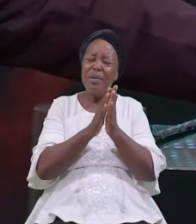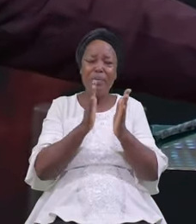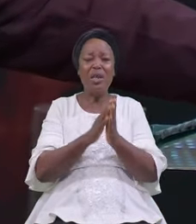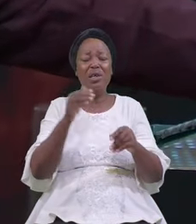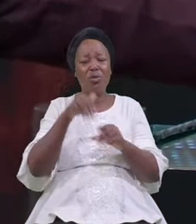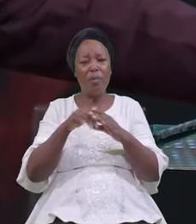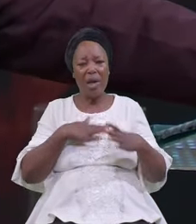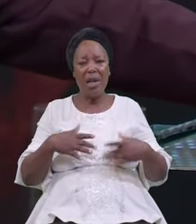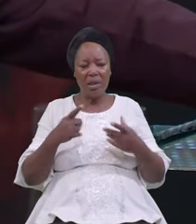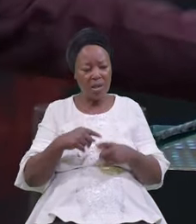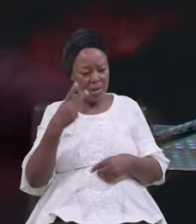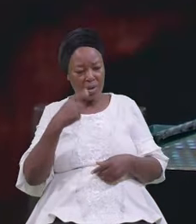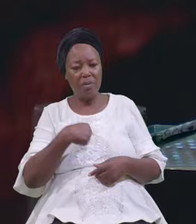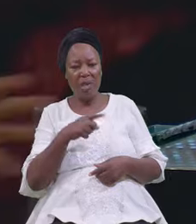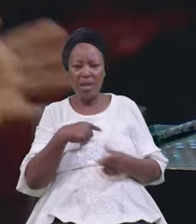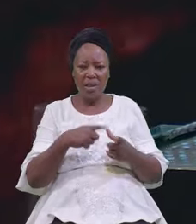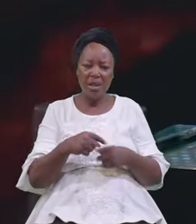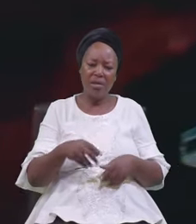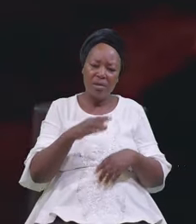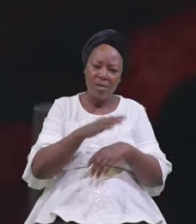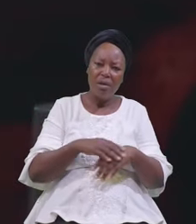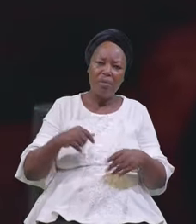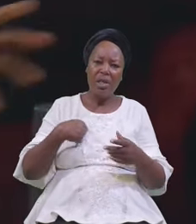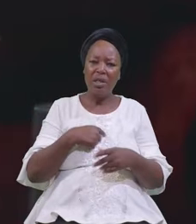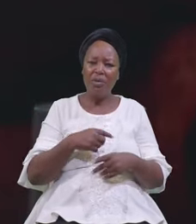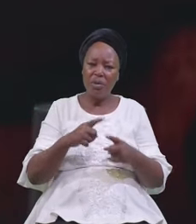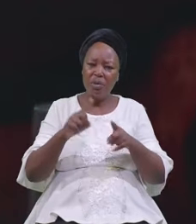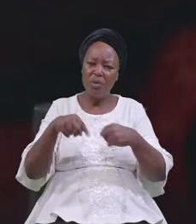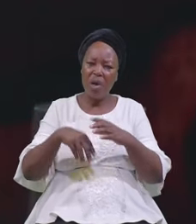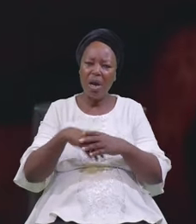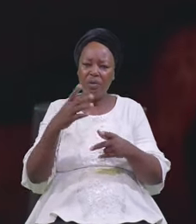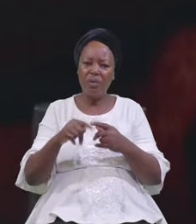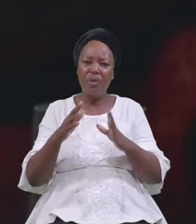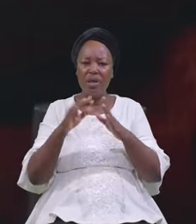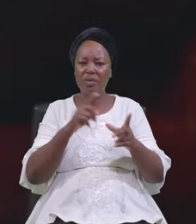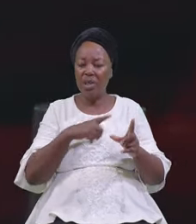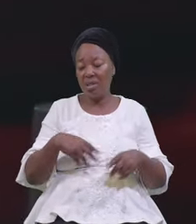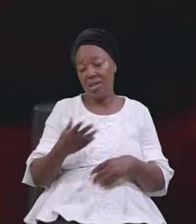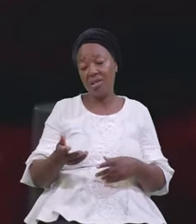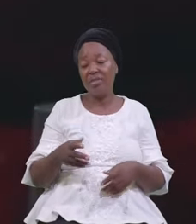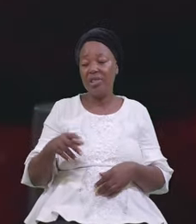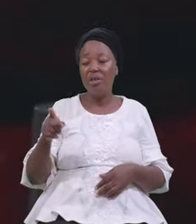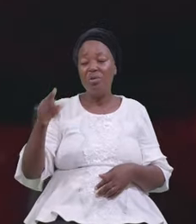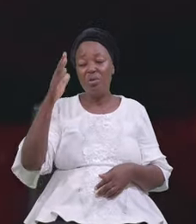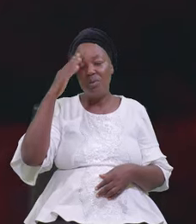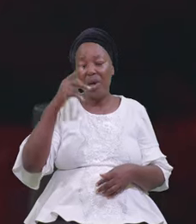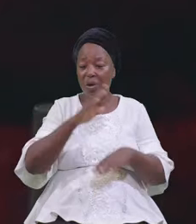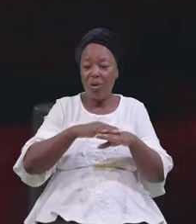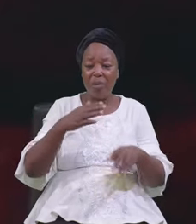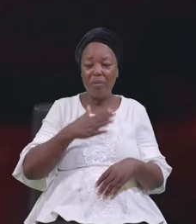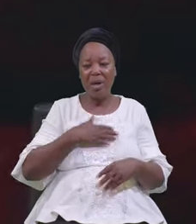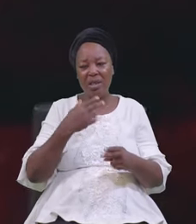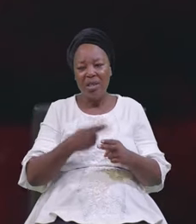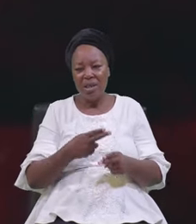He saw me at the car park, or about to go out of the car park, and he said, you know, mentioned my